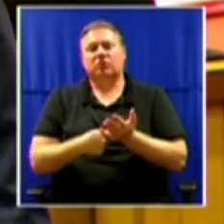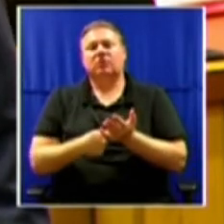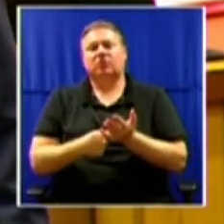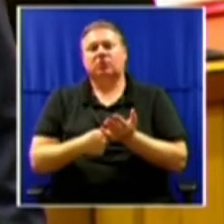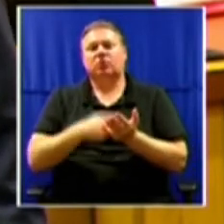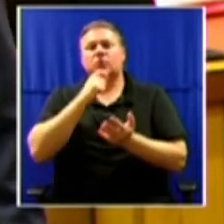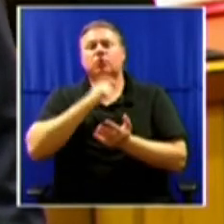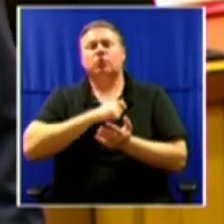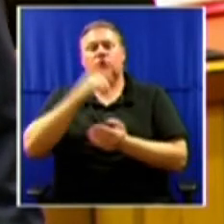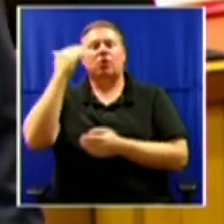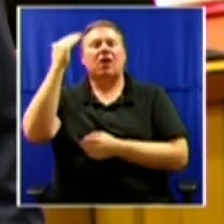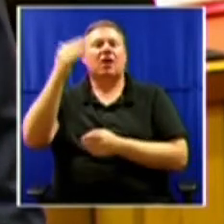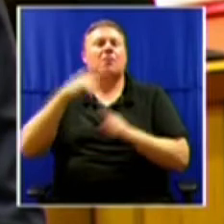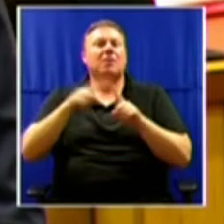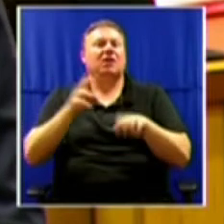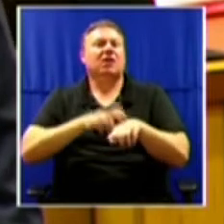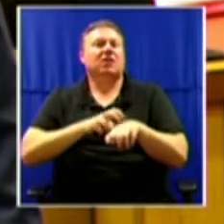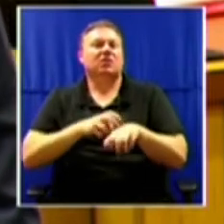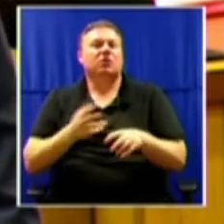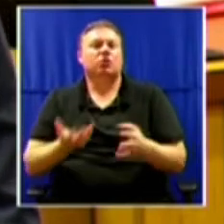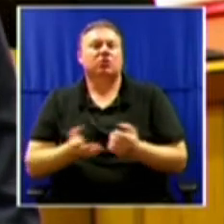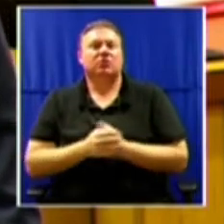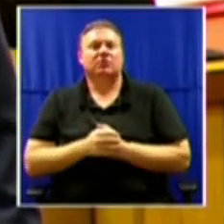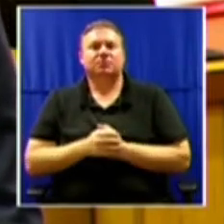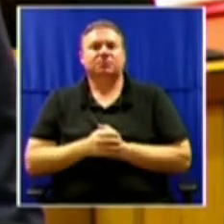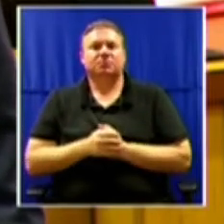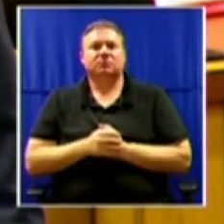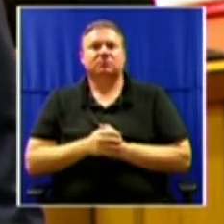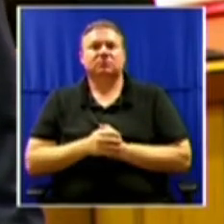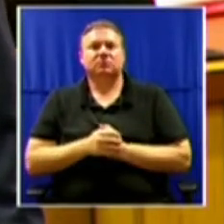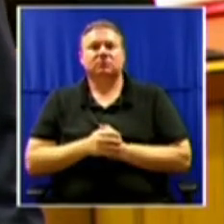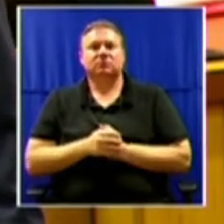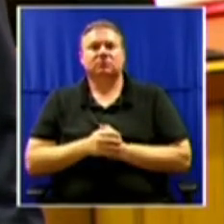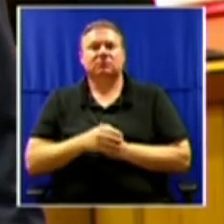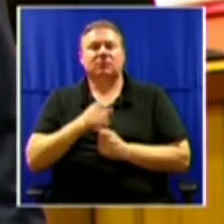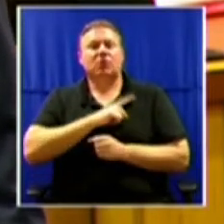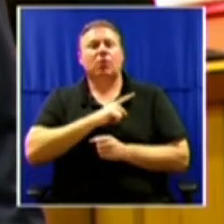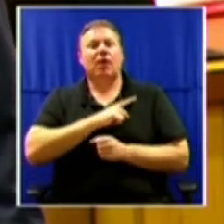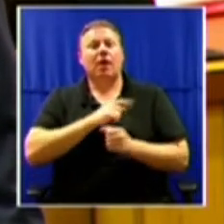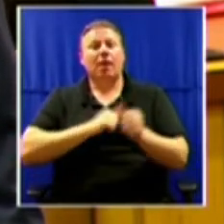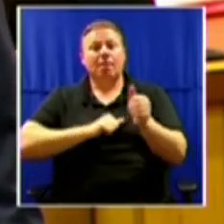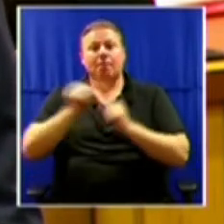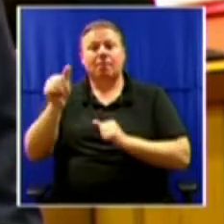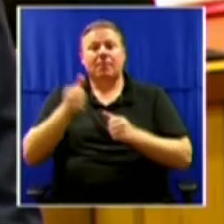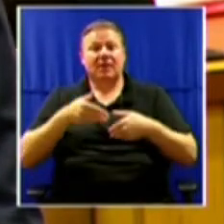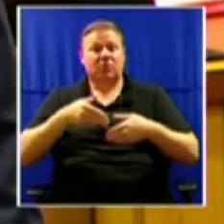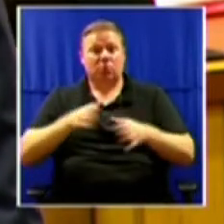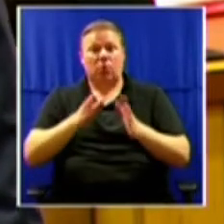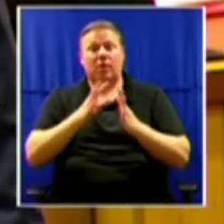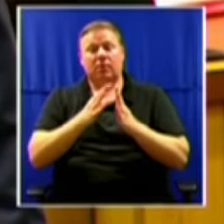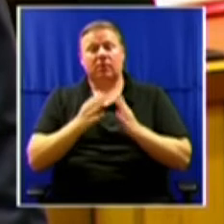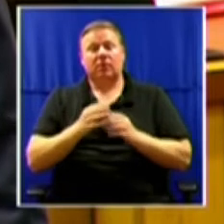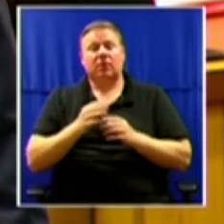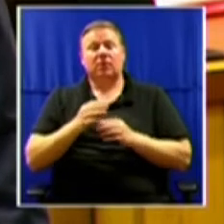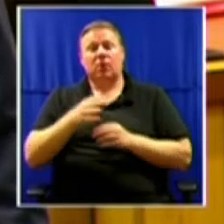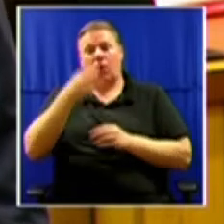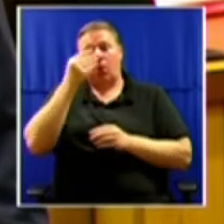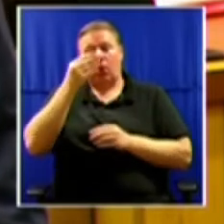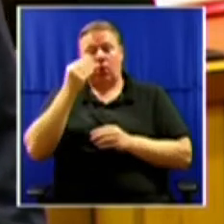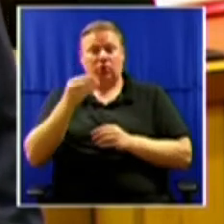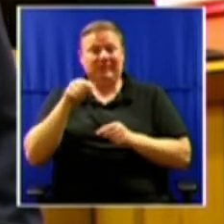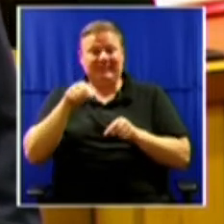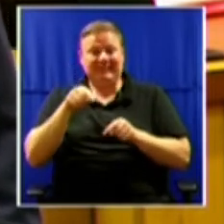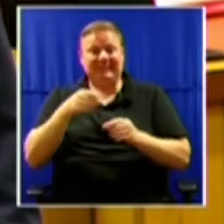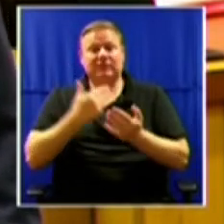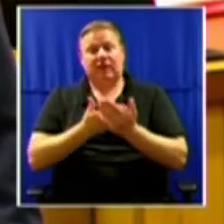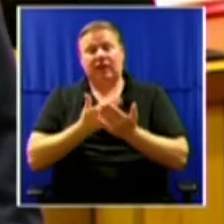a necessary cost, because from this best practice, we are learning and we are able to implement some